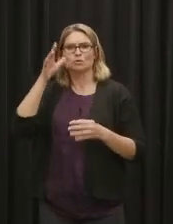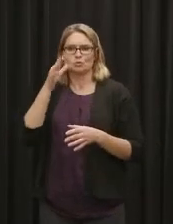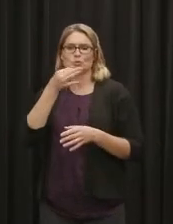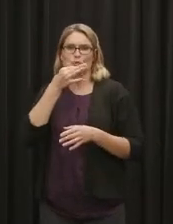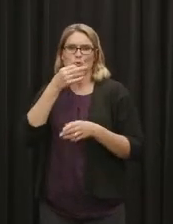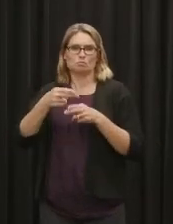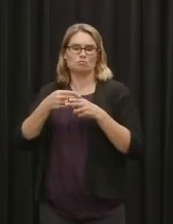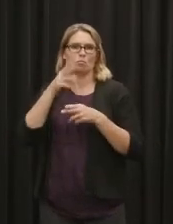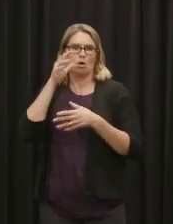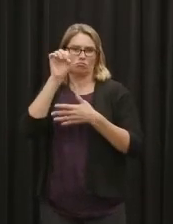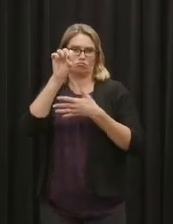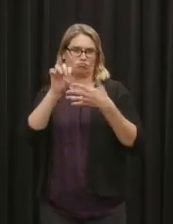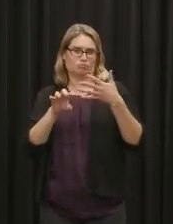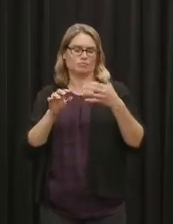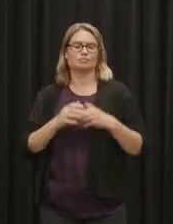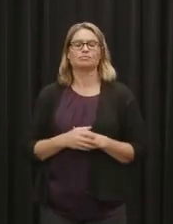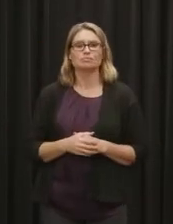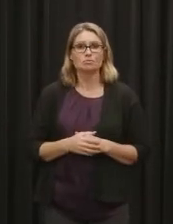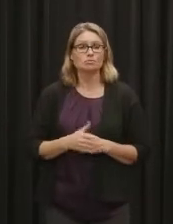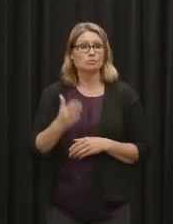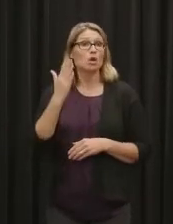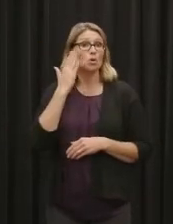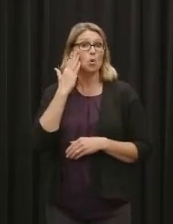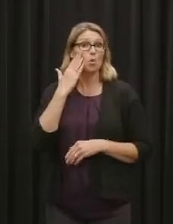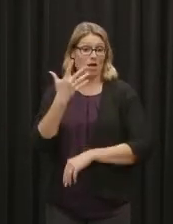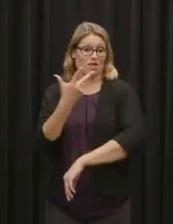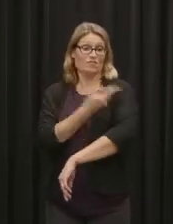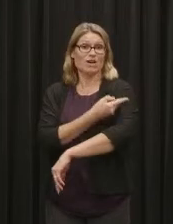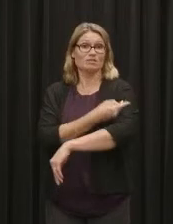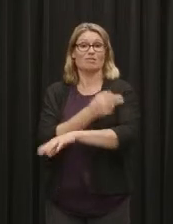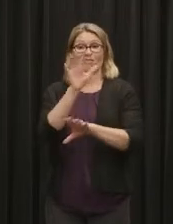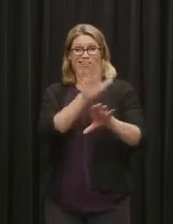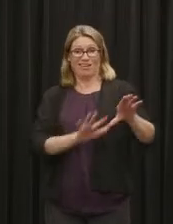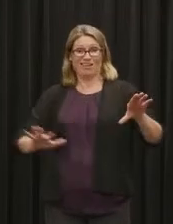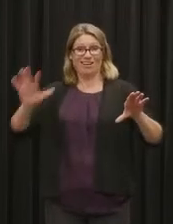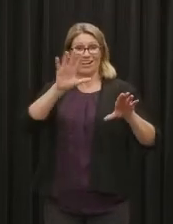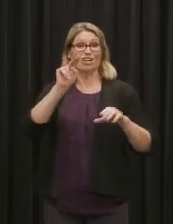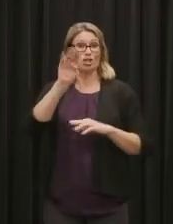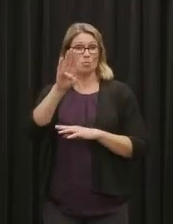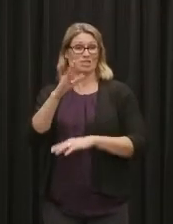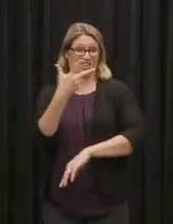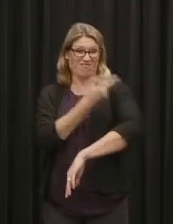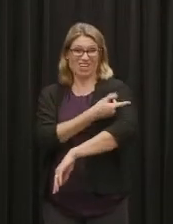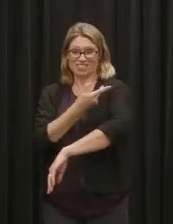shortly. We know that vaccinating our entire province is